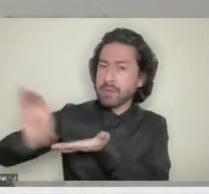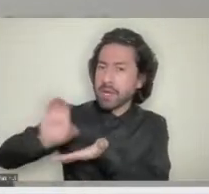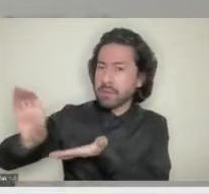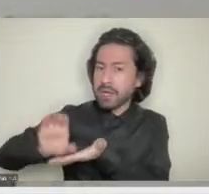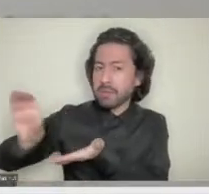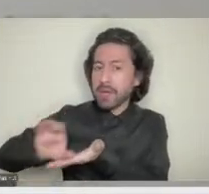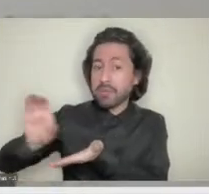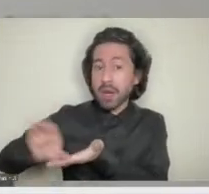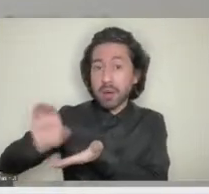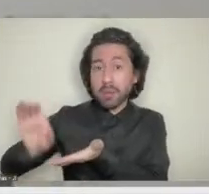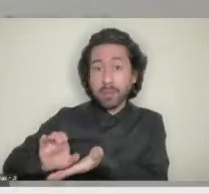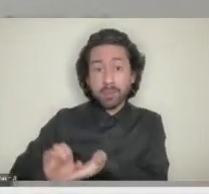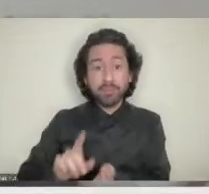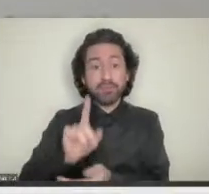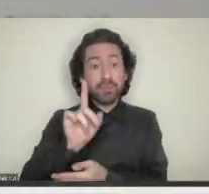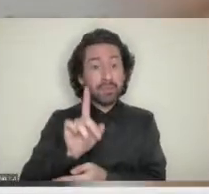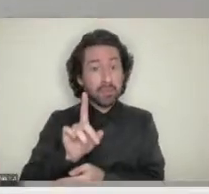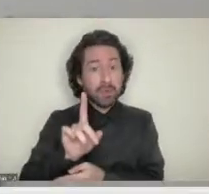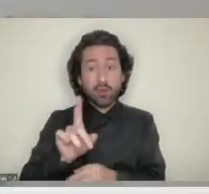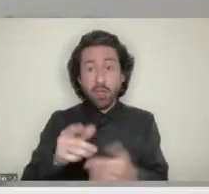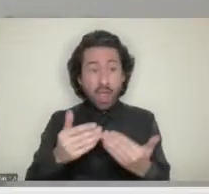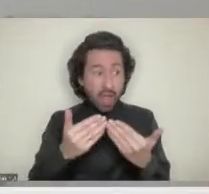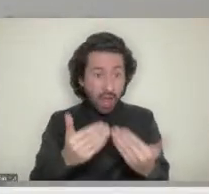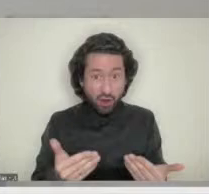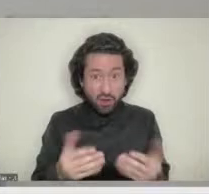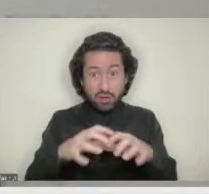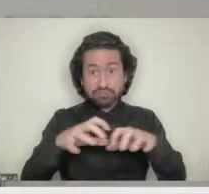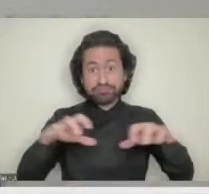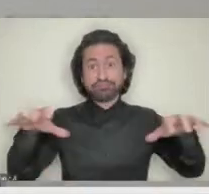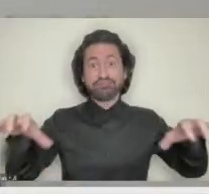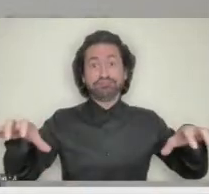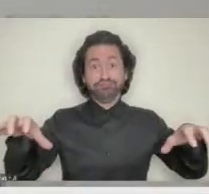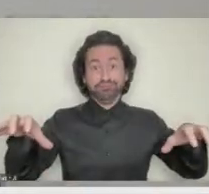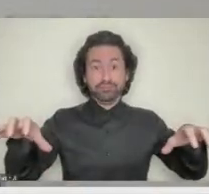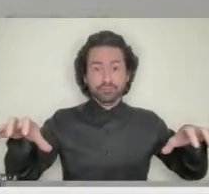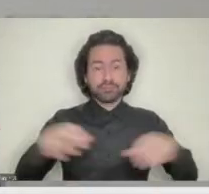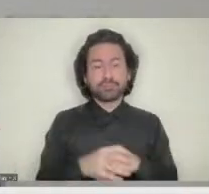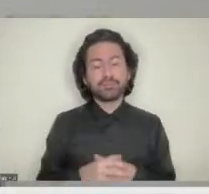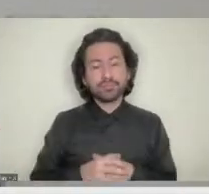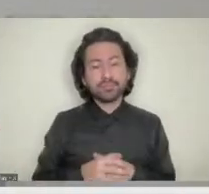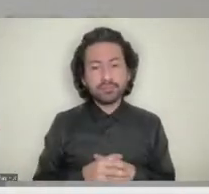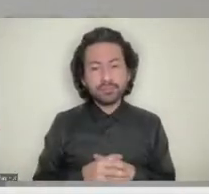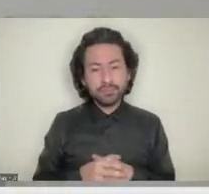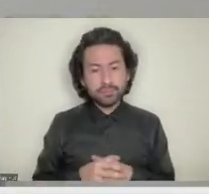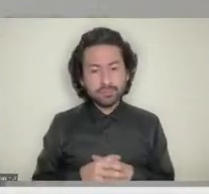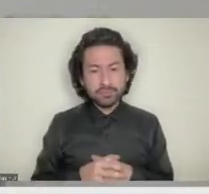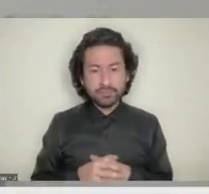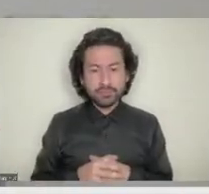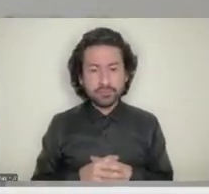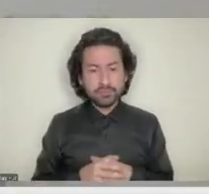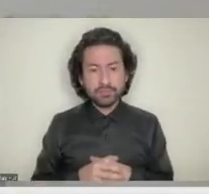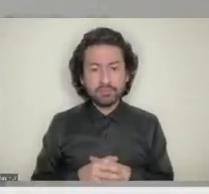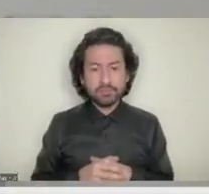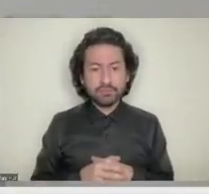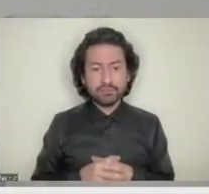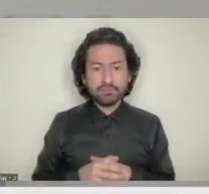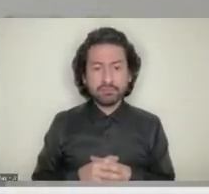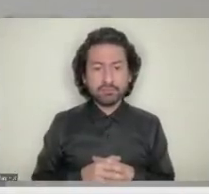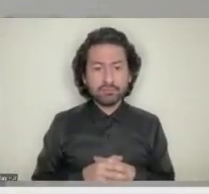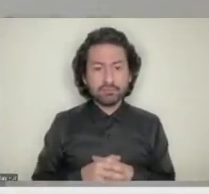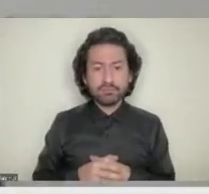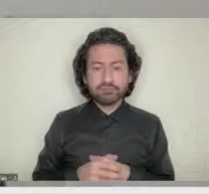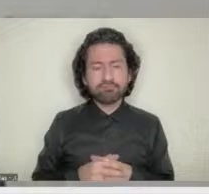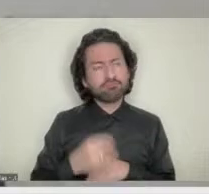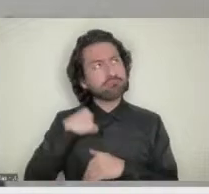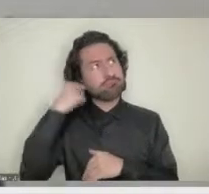month get payment, and something that is not common,